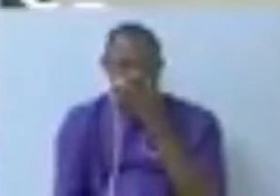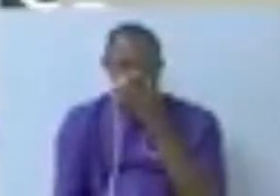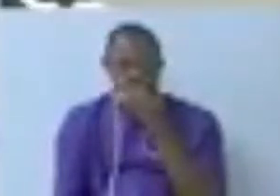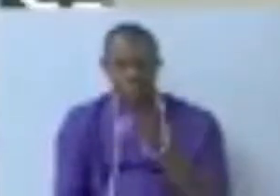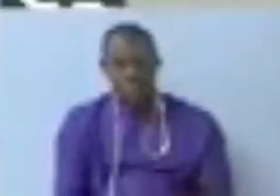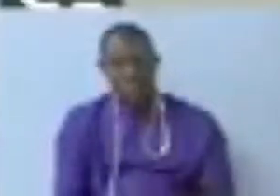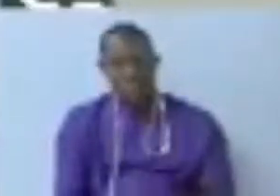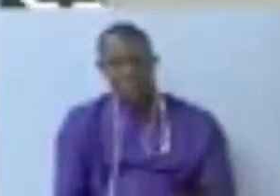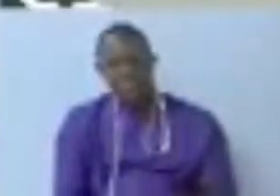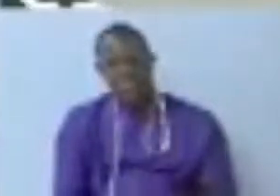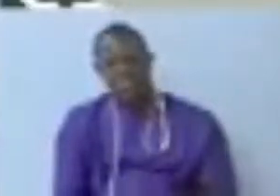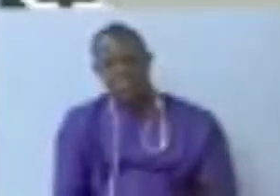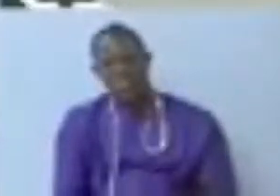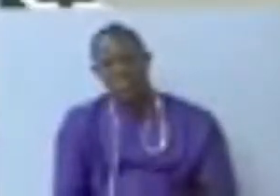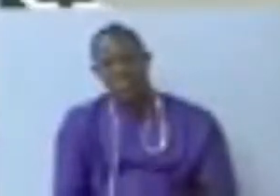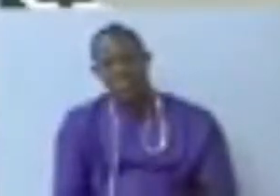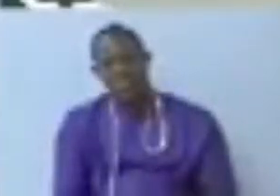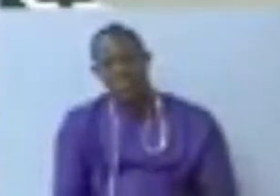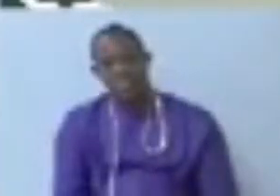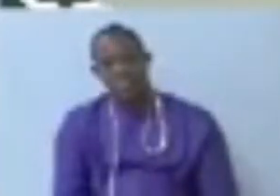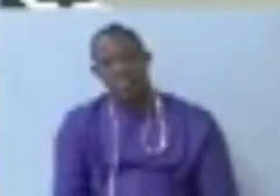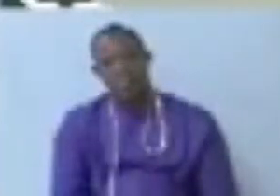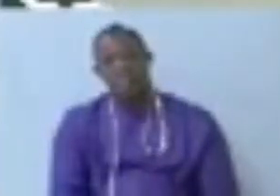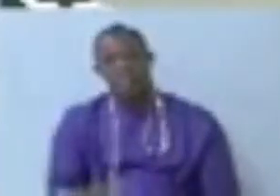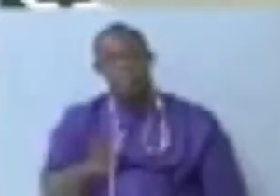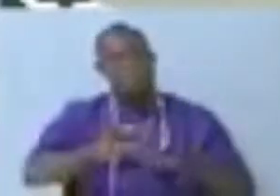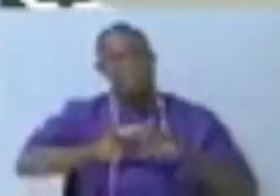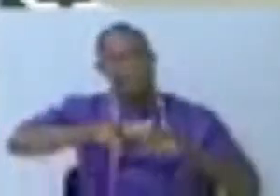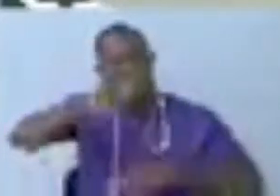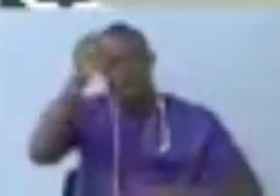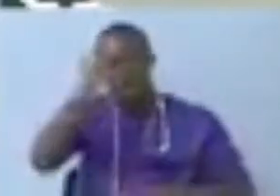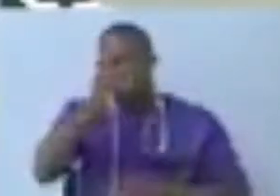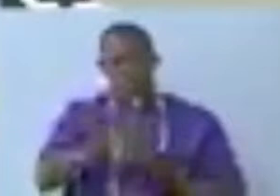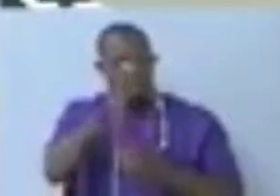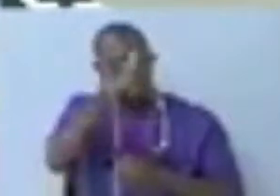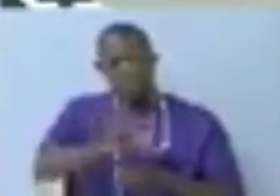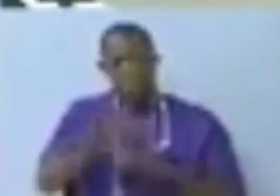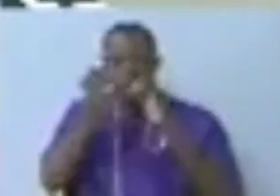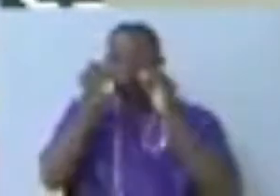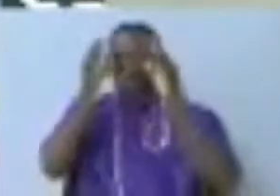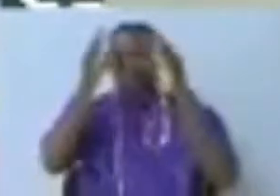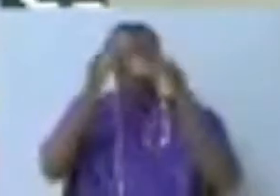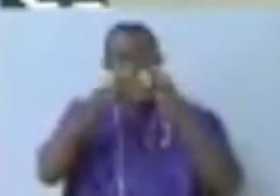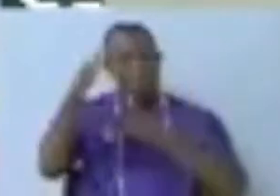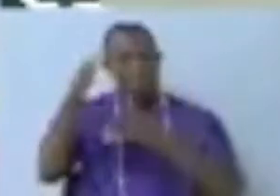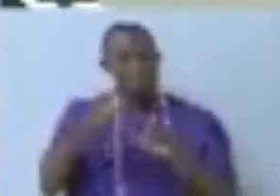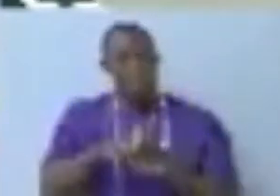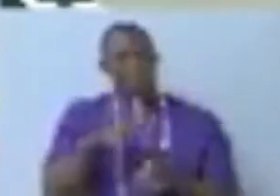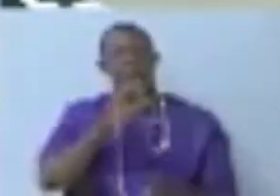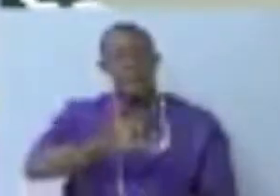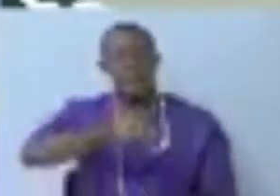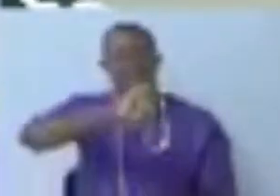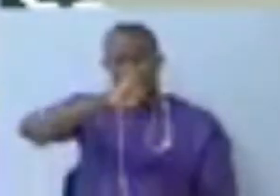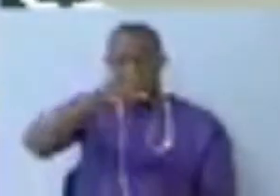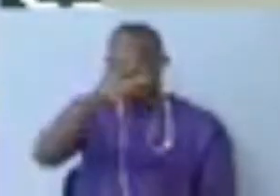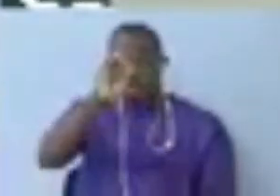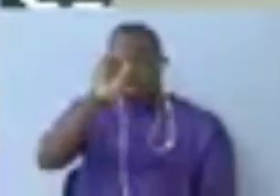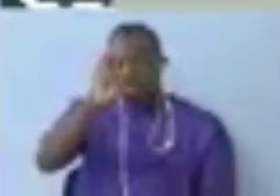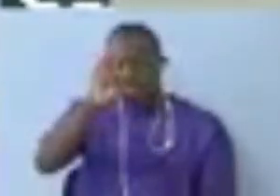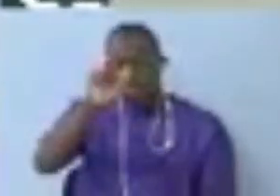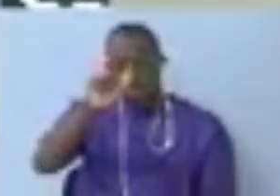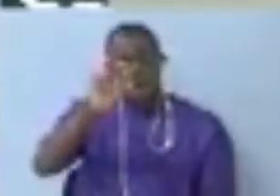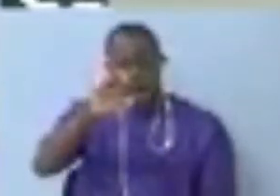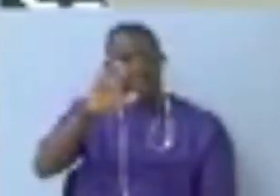Well, this is most shocking. Mr. Mr. Jobarteh, there is in fact